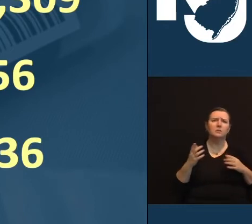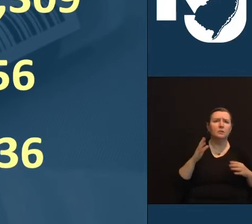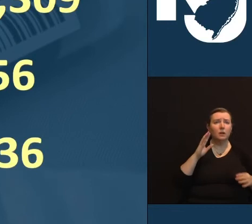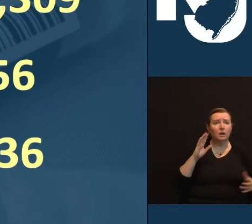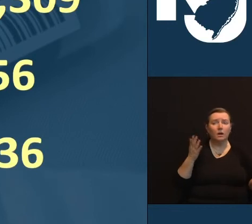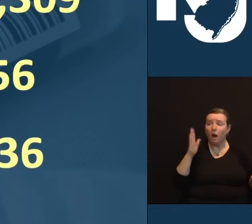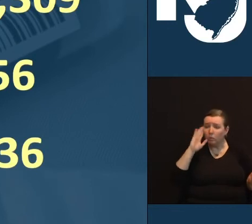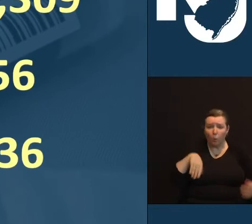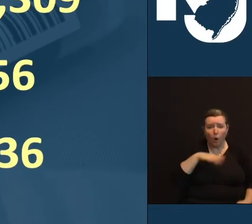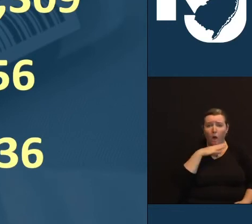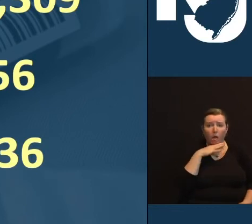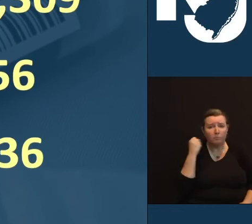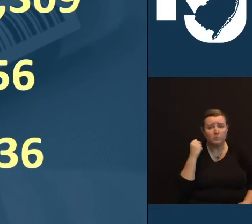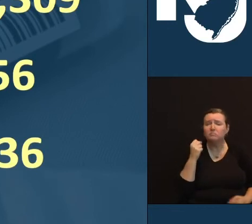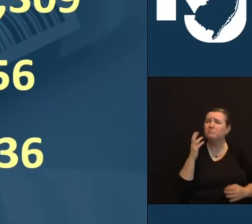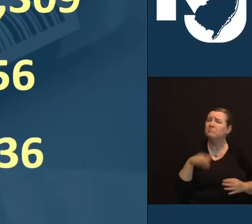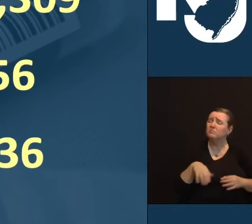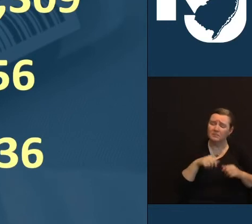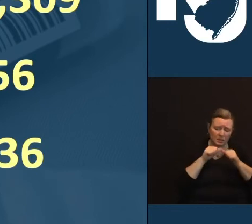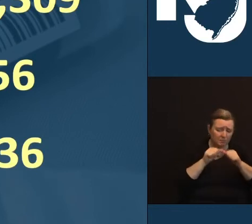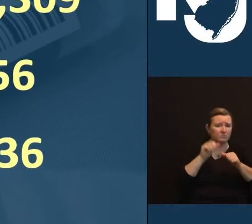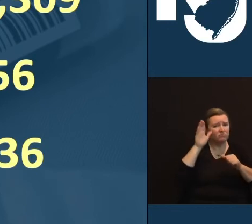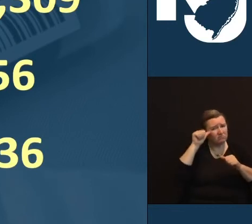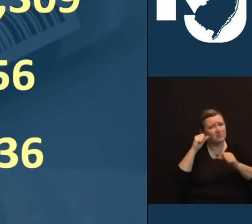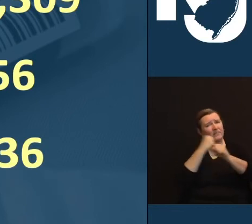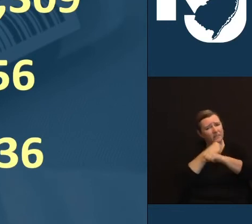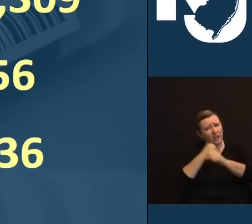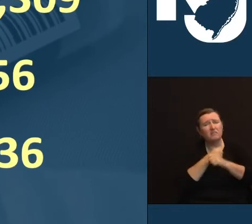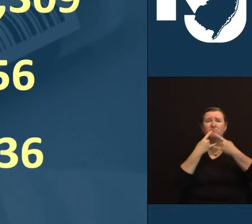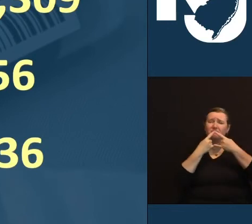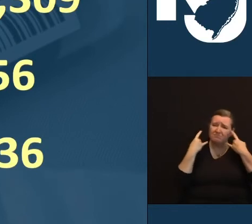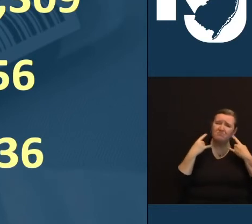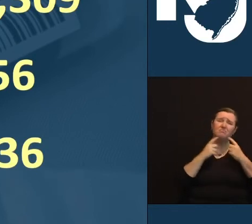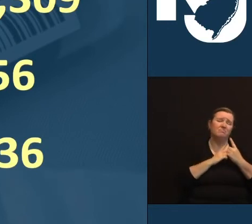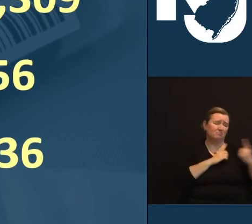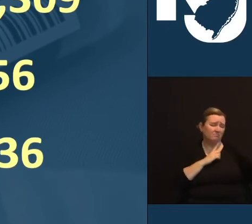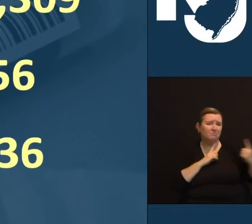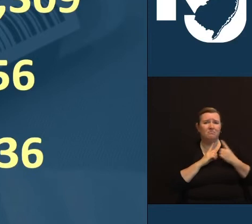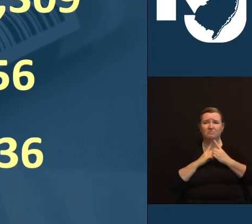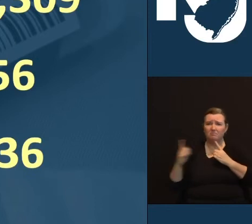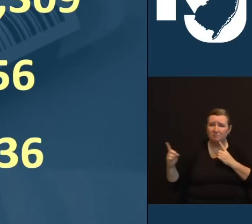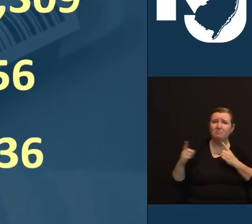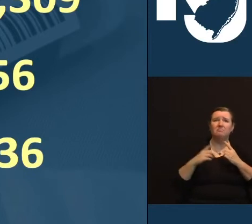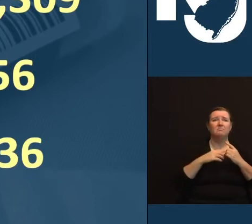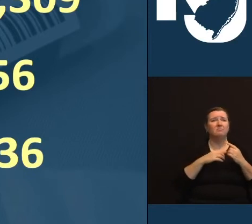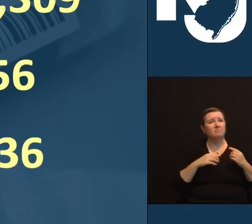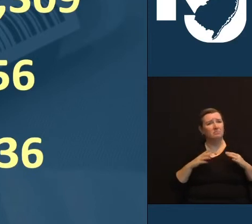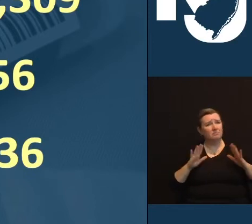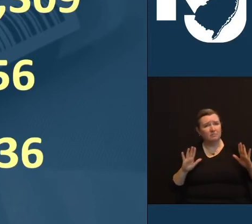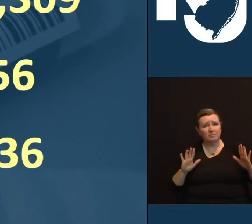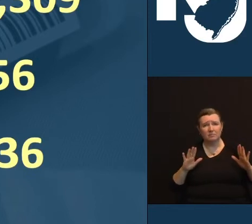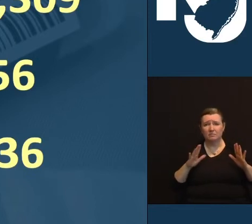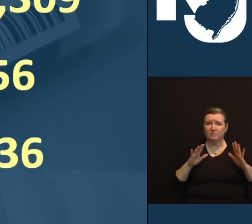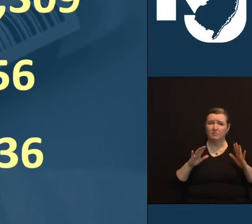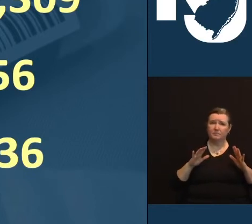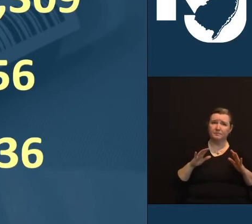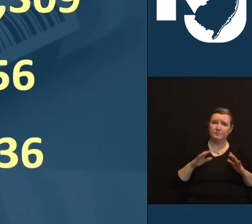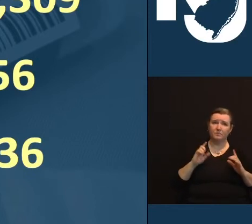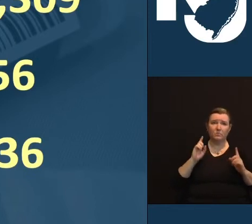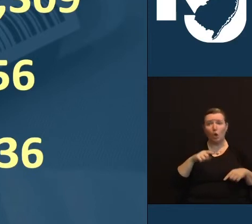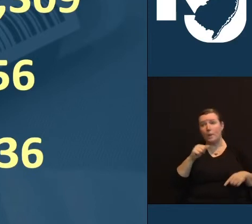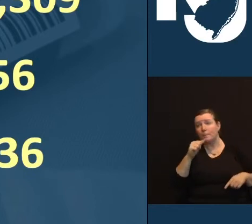keep fighting, or to keep masking up, or to continue maintaining social distances, or to not crowd around a bar, or in this season